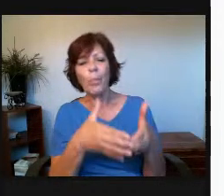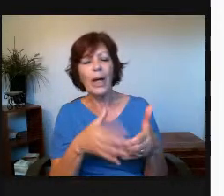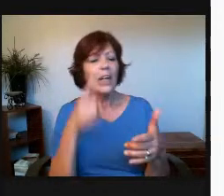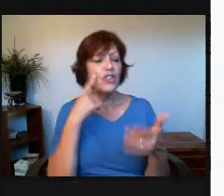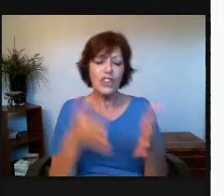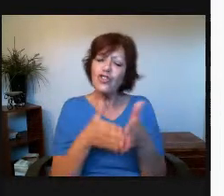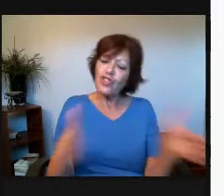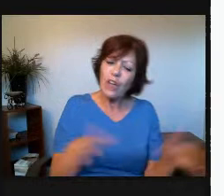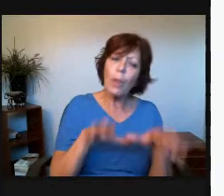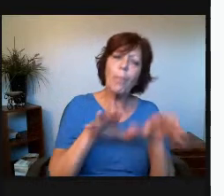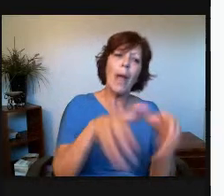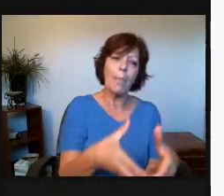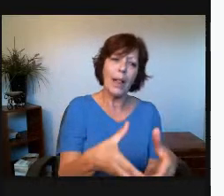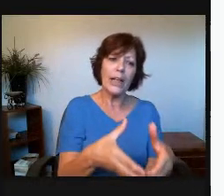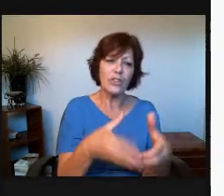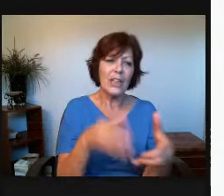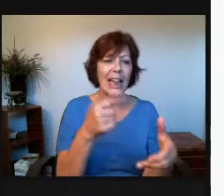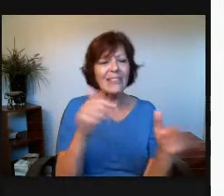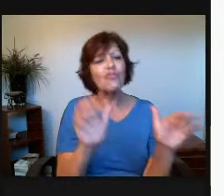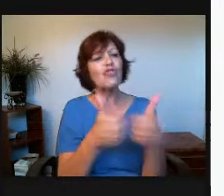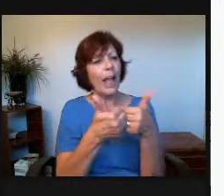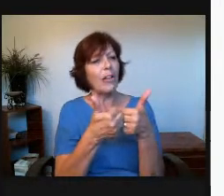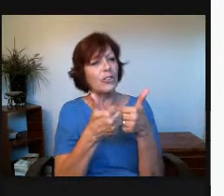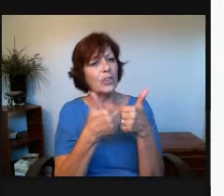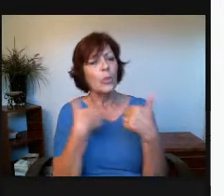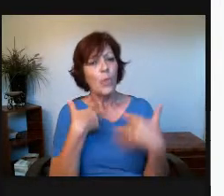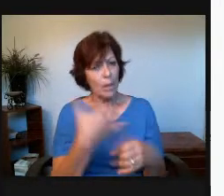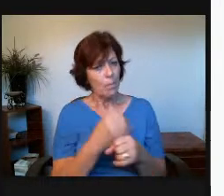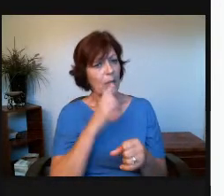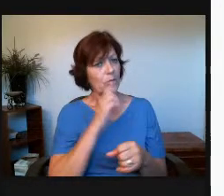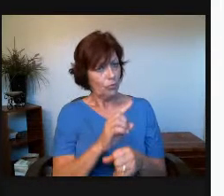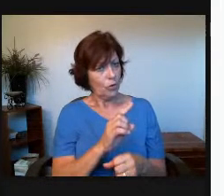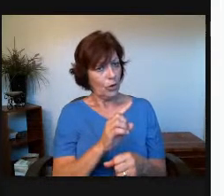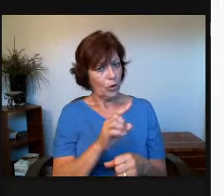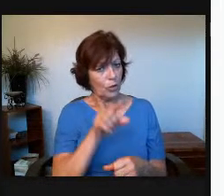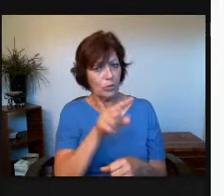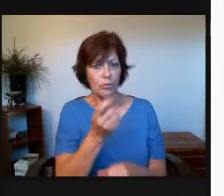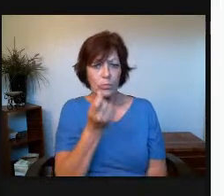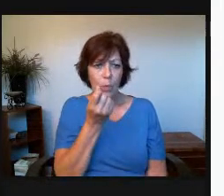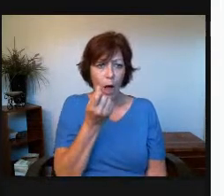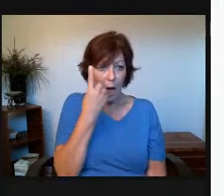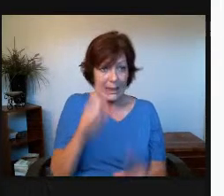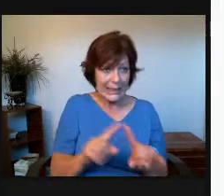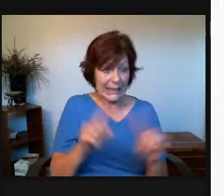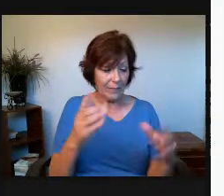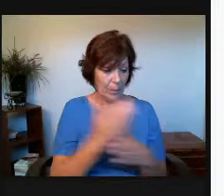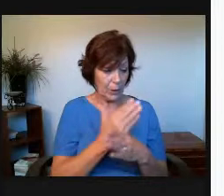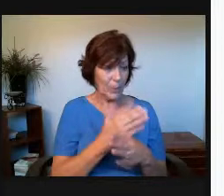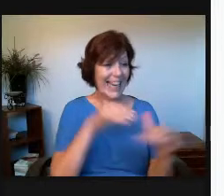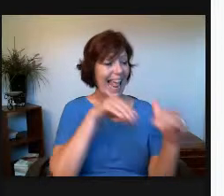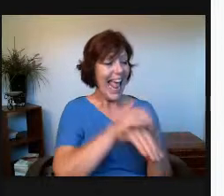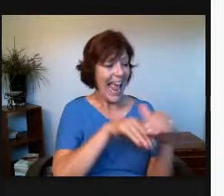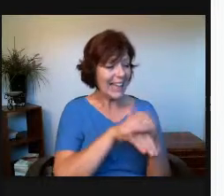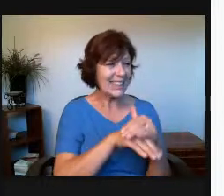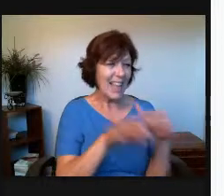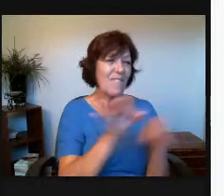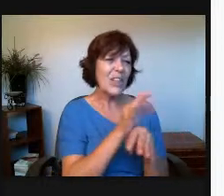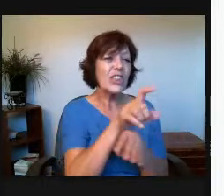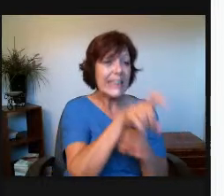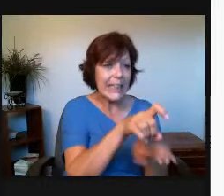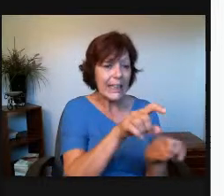population. So we want to make sure that you understand the difference between access and functional needs